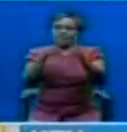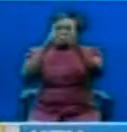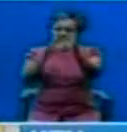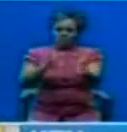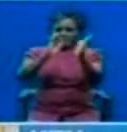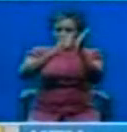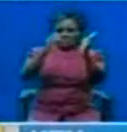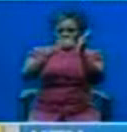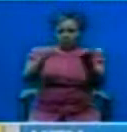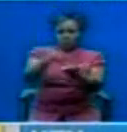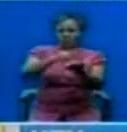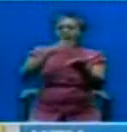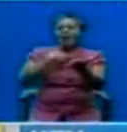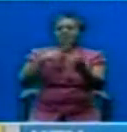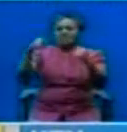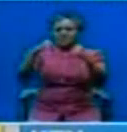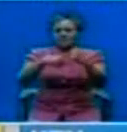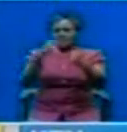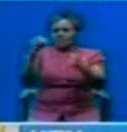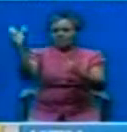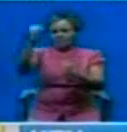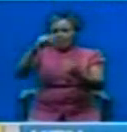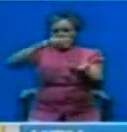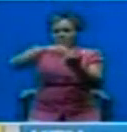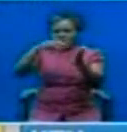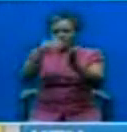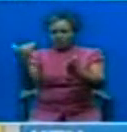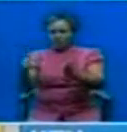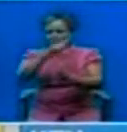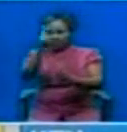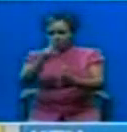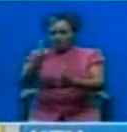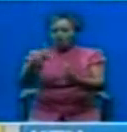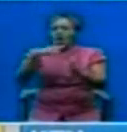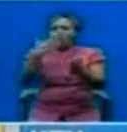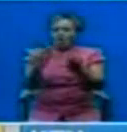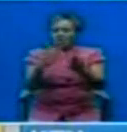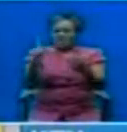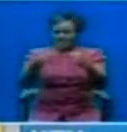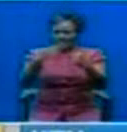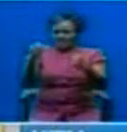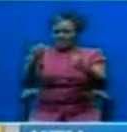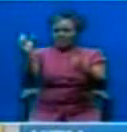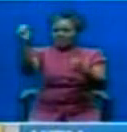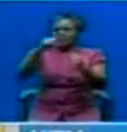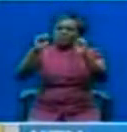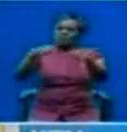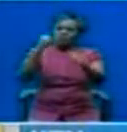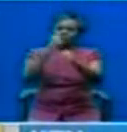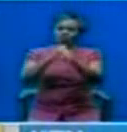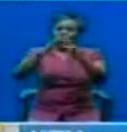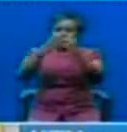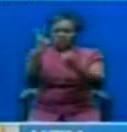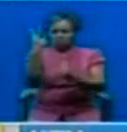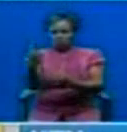Machakos District had a 60% pass rate, meaning the children who were tested, only 60% can actually do class 2 work.